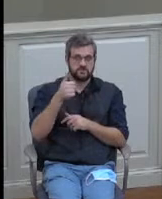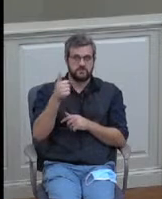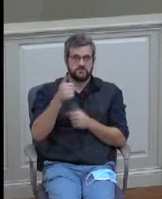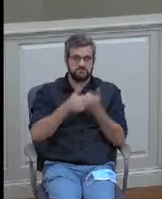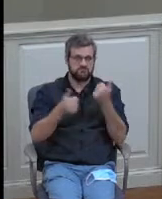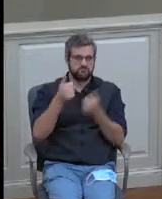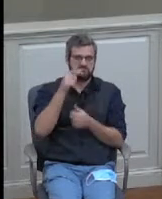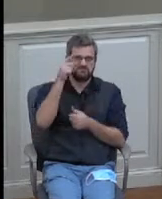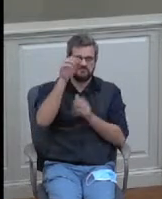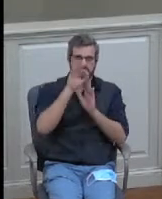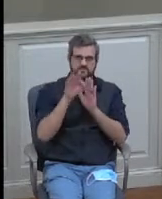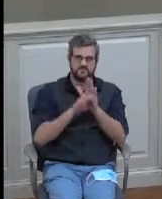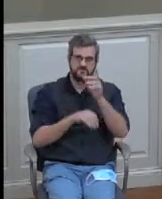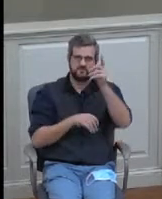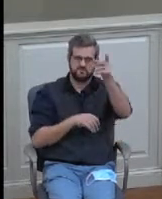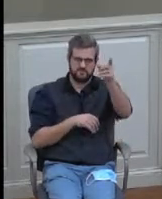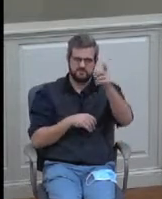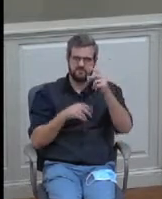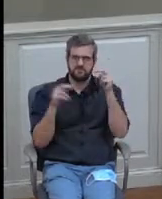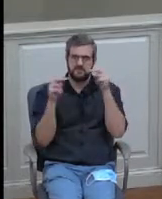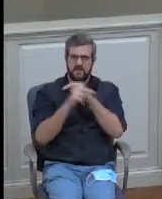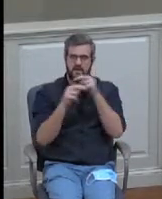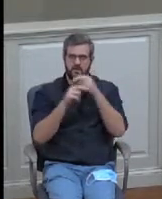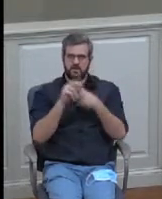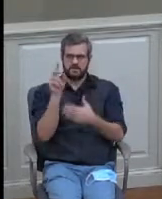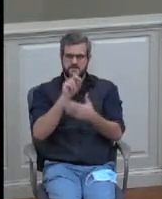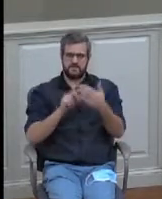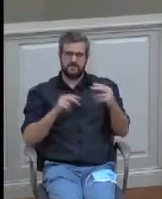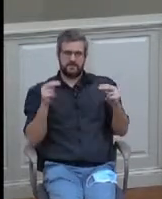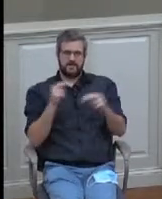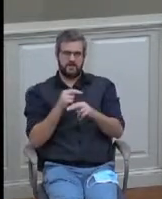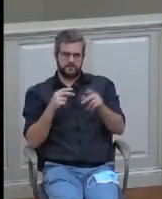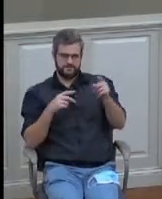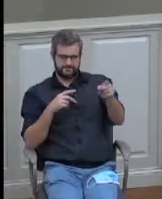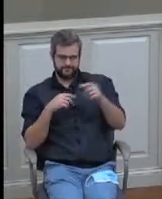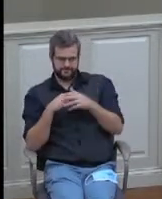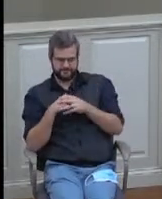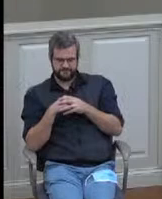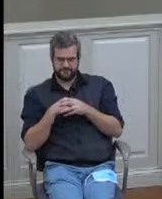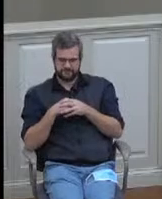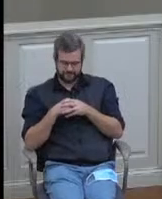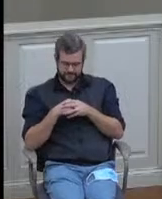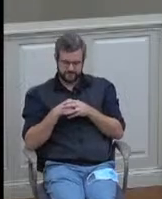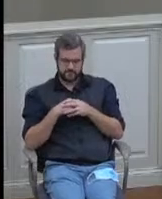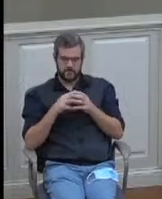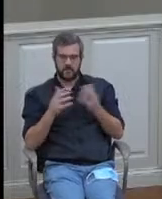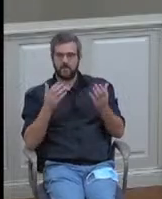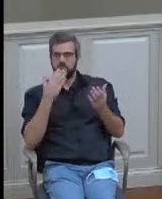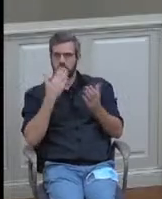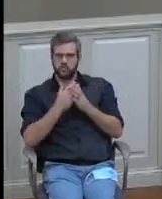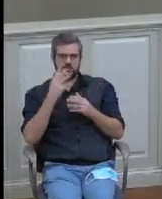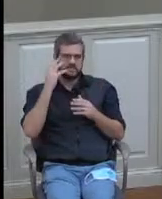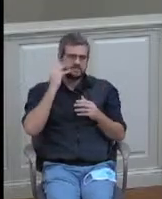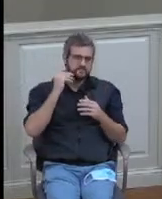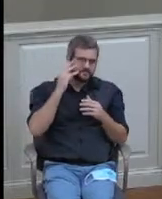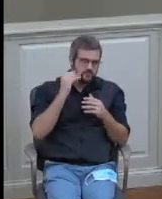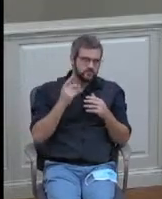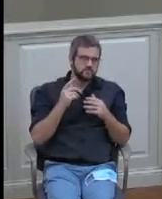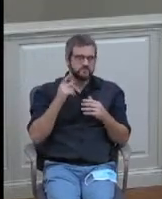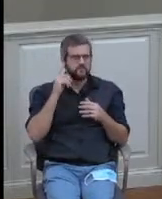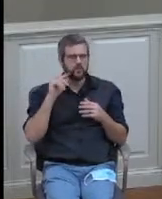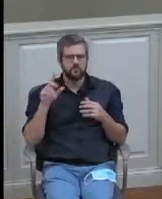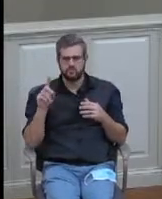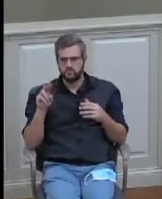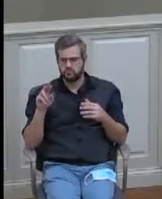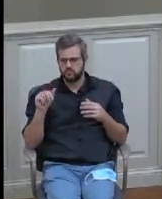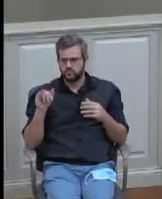Frankfort in highway design there. And then I got a lot of good experience on the drainage side of things there,